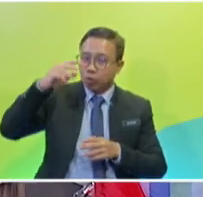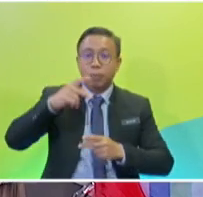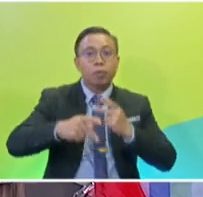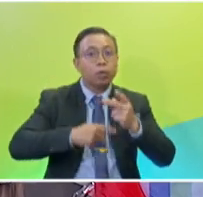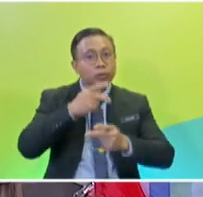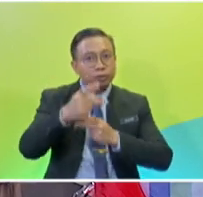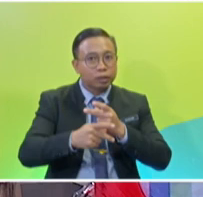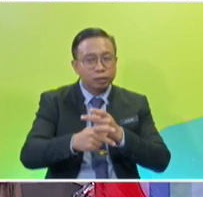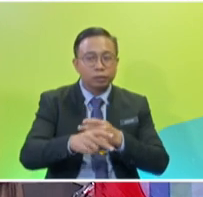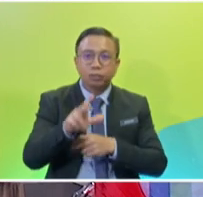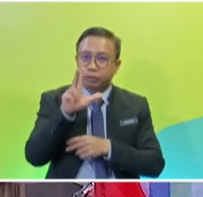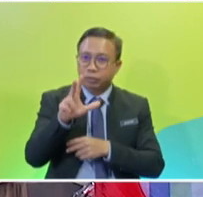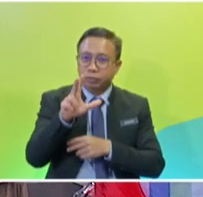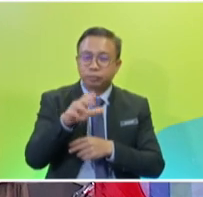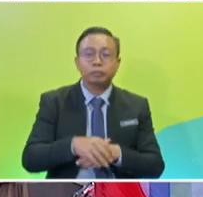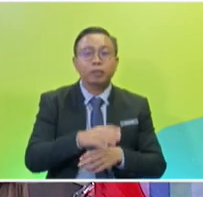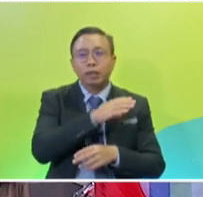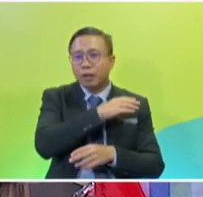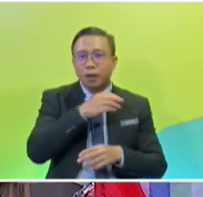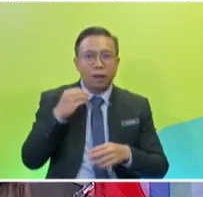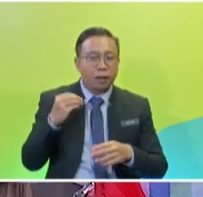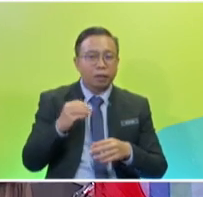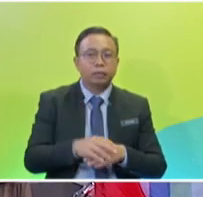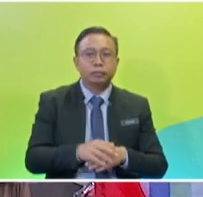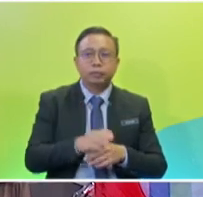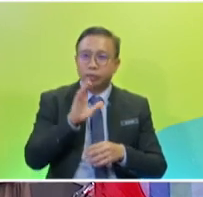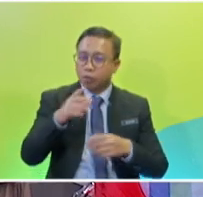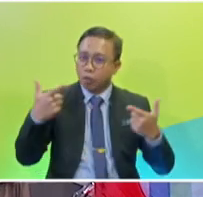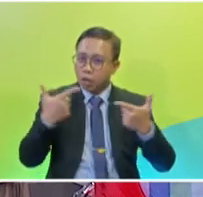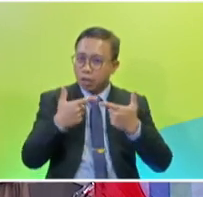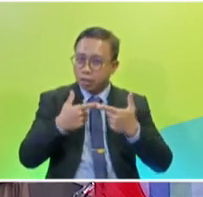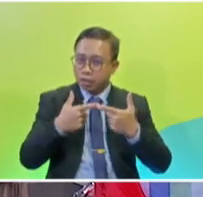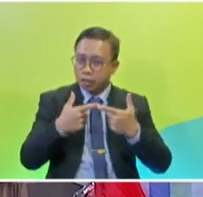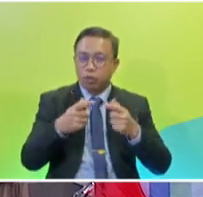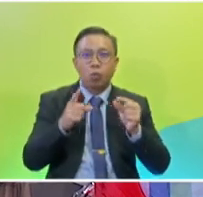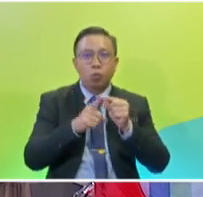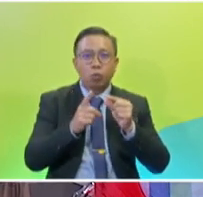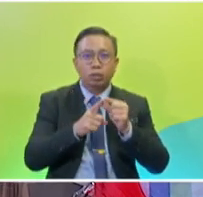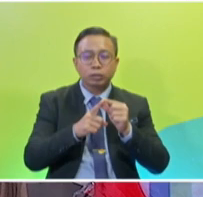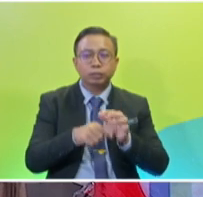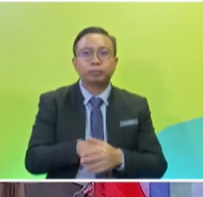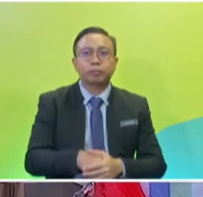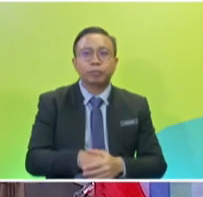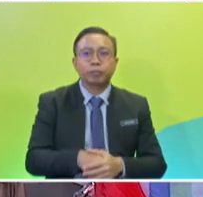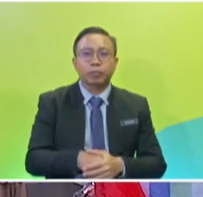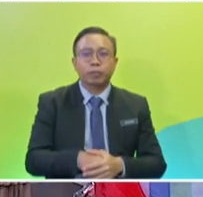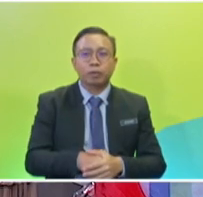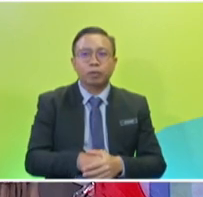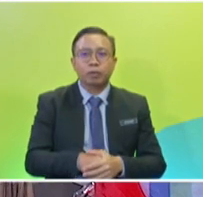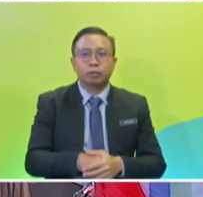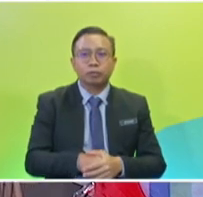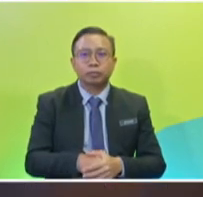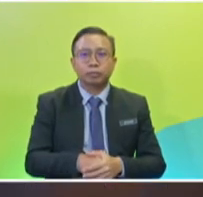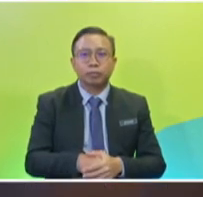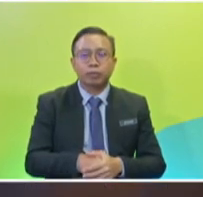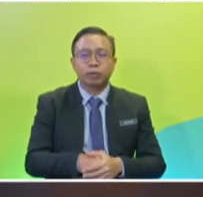your TEEEC, and of course, not to forget your linking words, sentence connectors and cohesive devices. Ah, there you go.